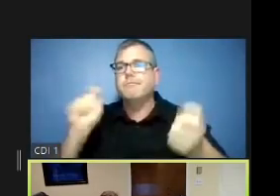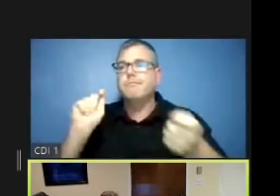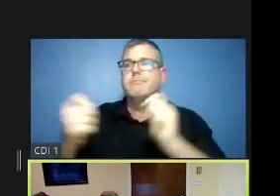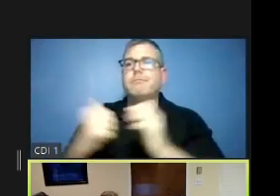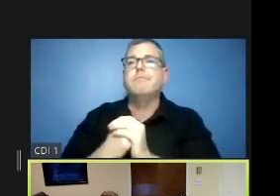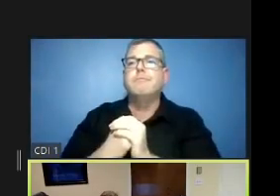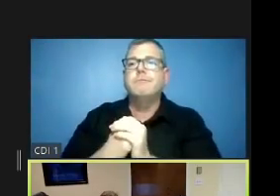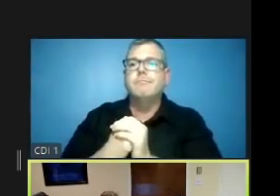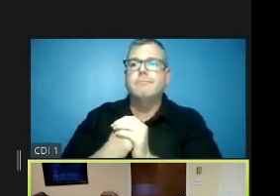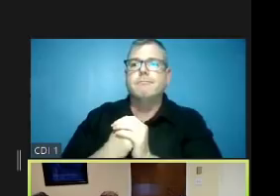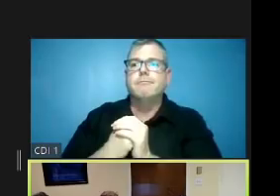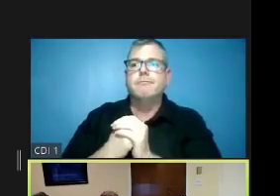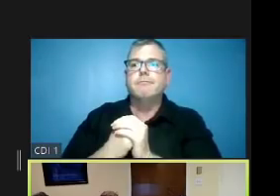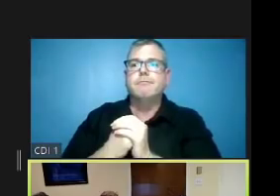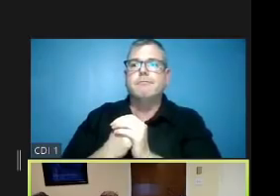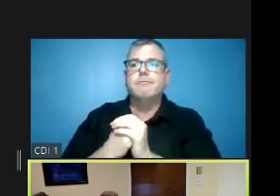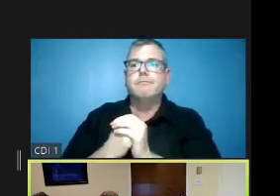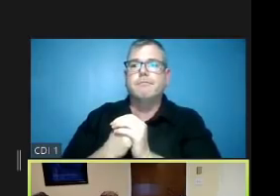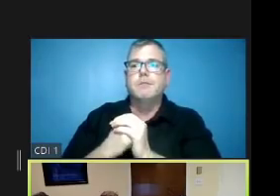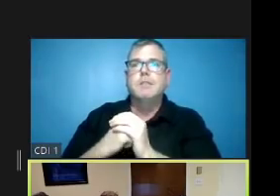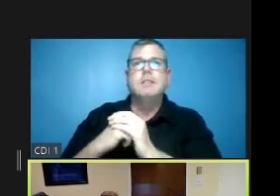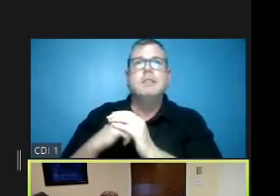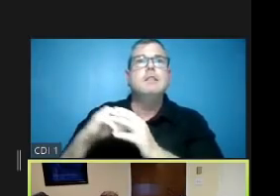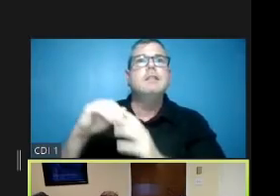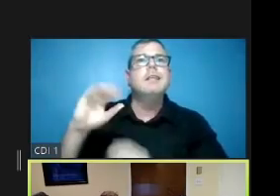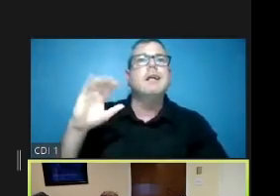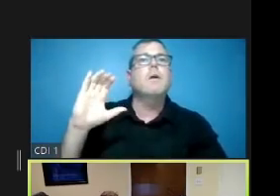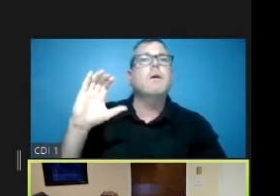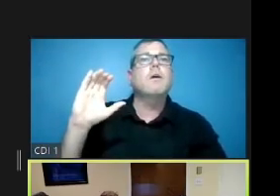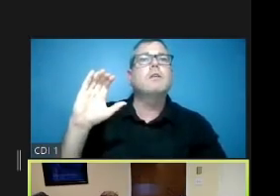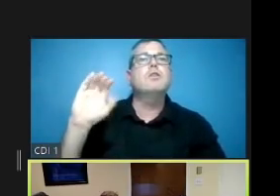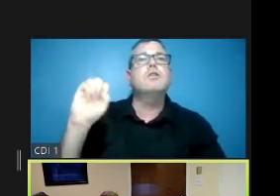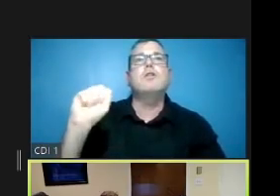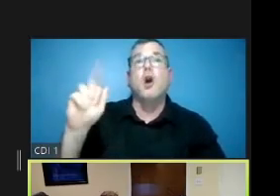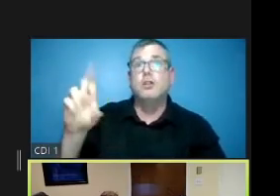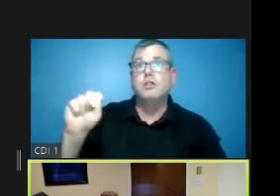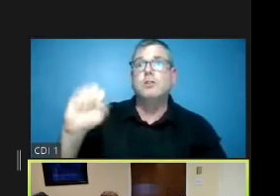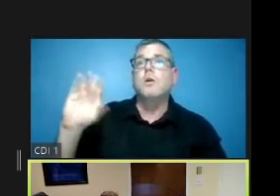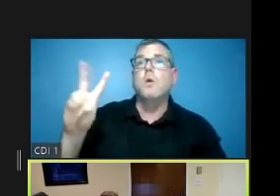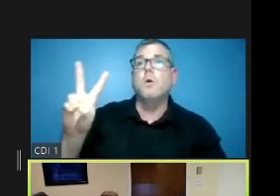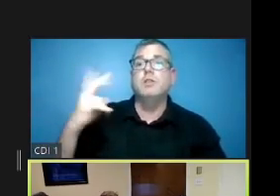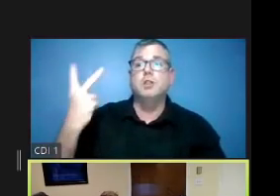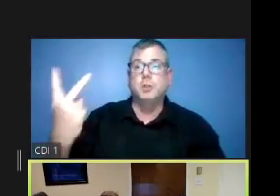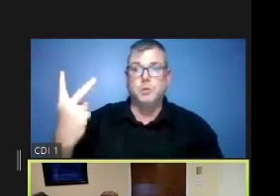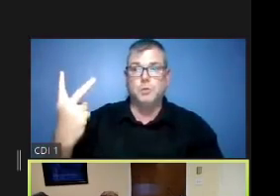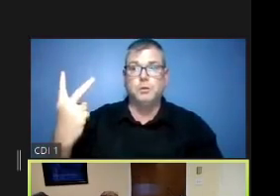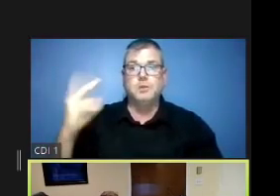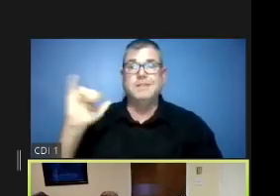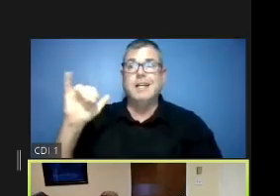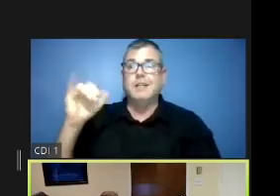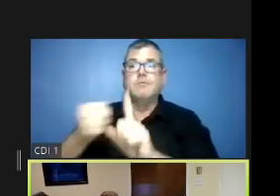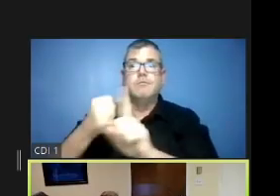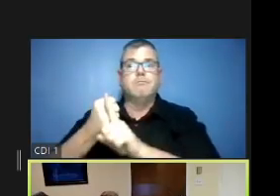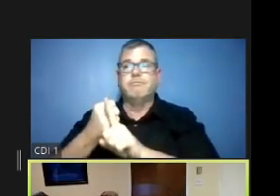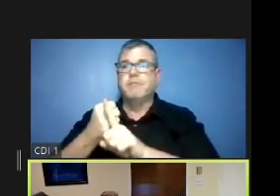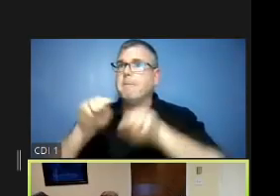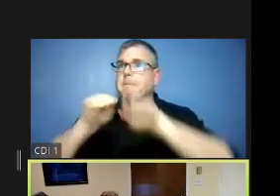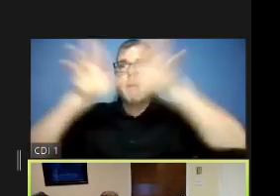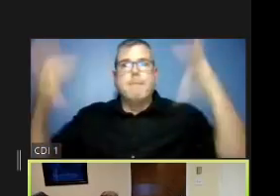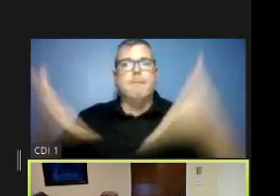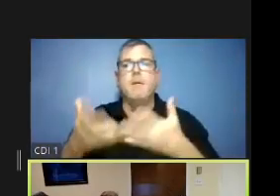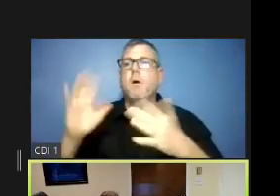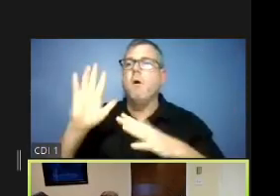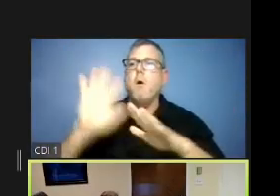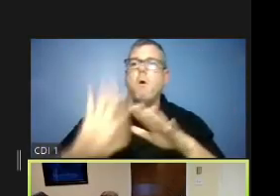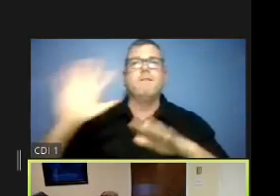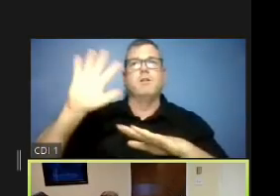variants of this virus have been documented in the US and globally during this pandemic. I will be talking about two variants which have gained